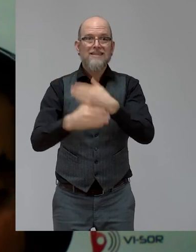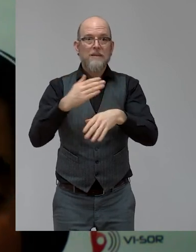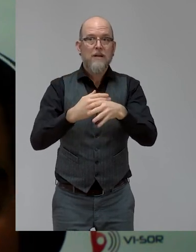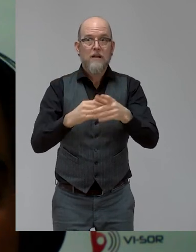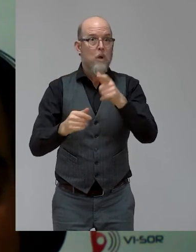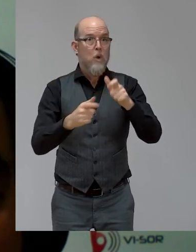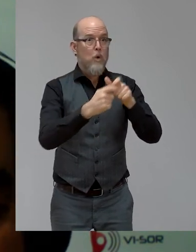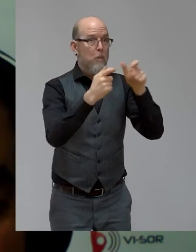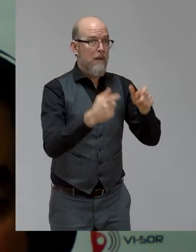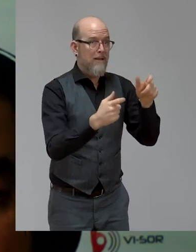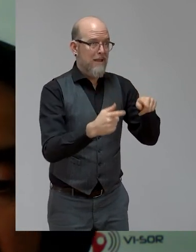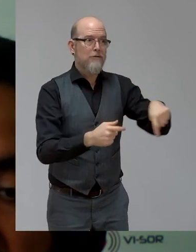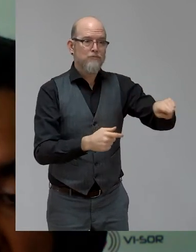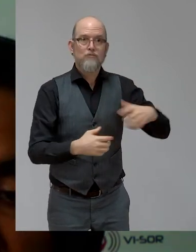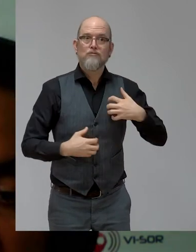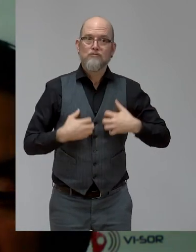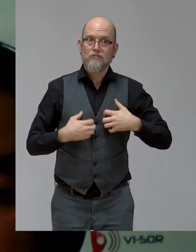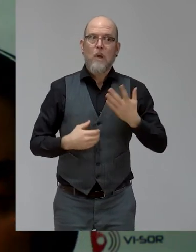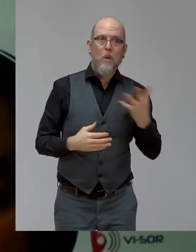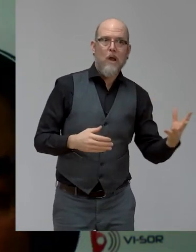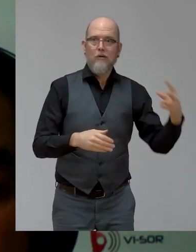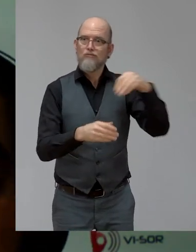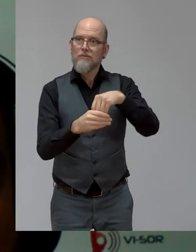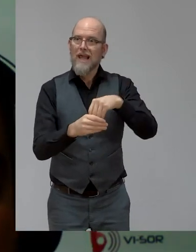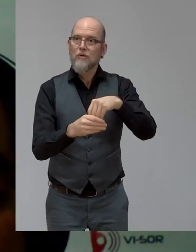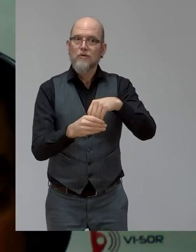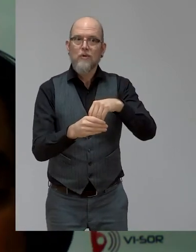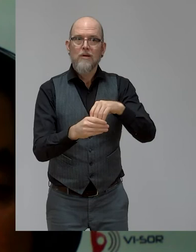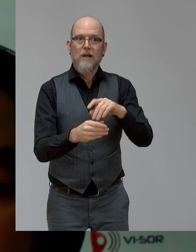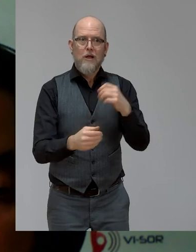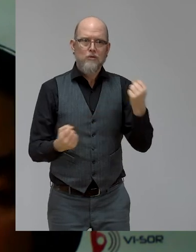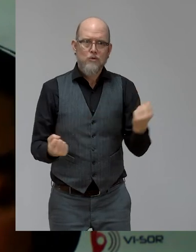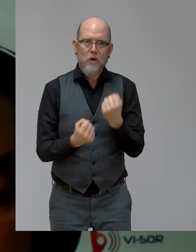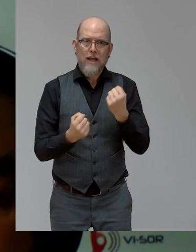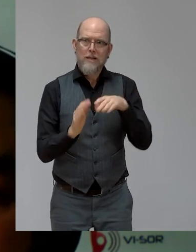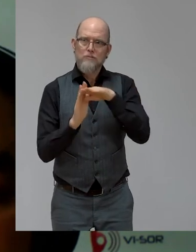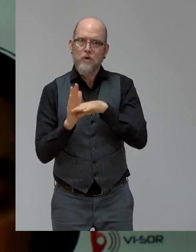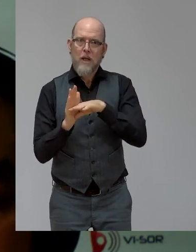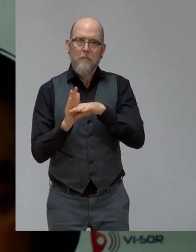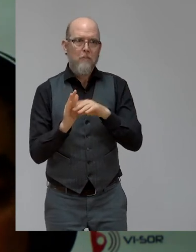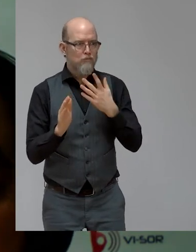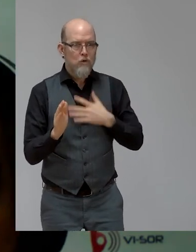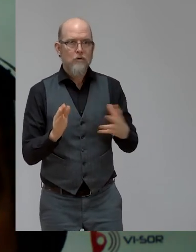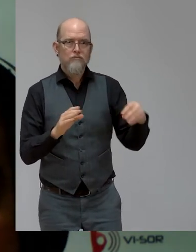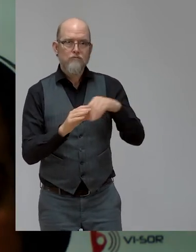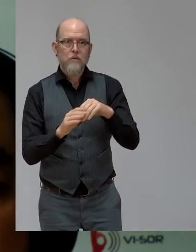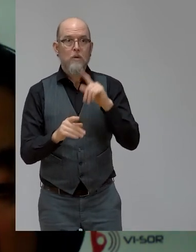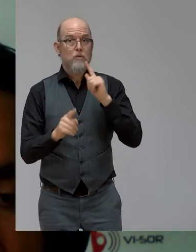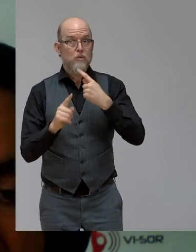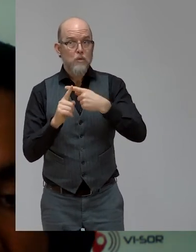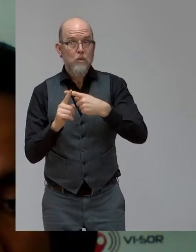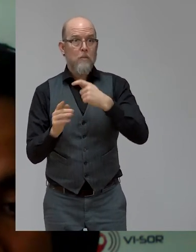committed to inclusion. This means training programs and projects for people with disabilities